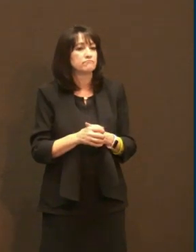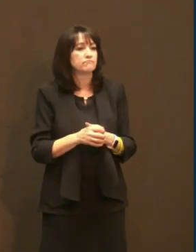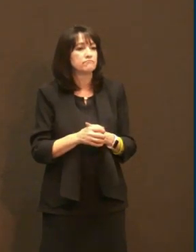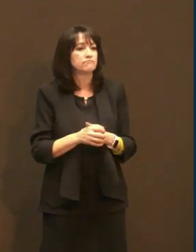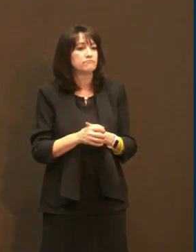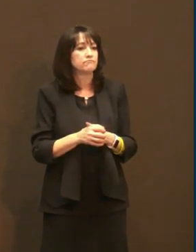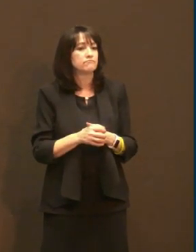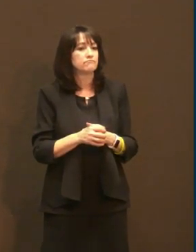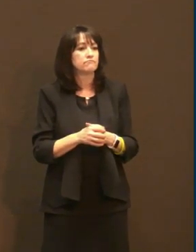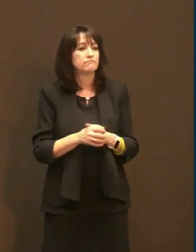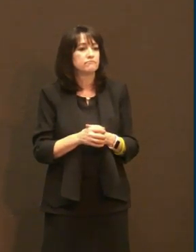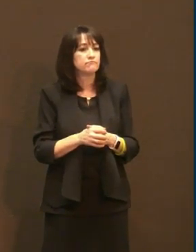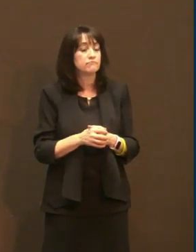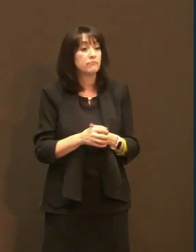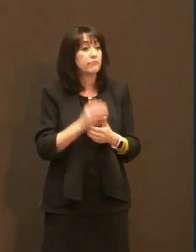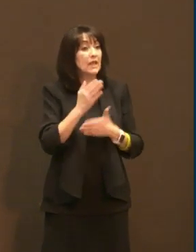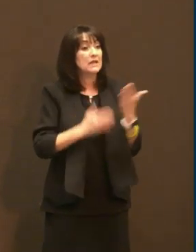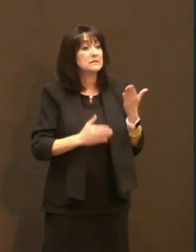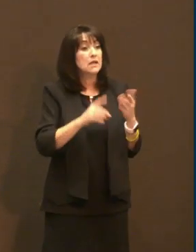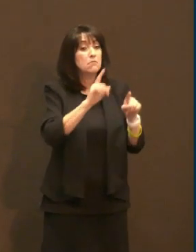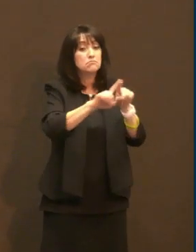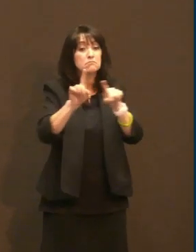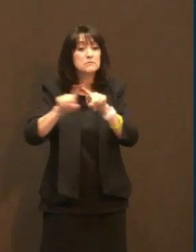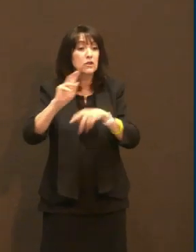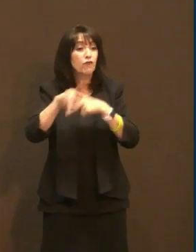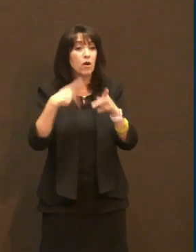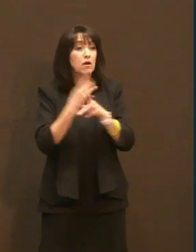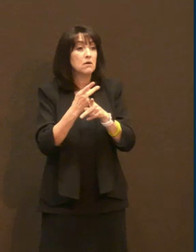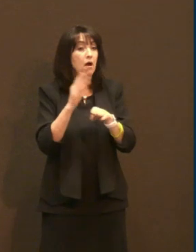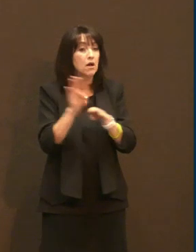get outside of their homes. There's just all kinds of